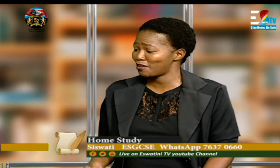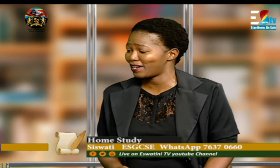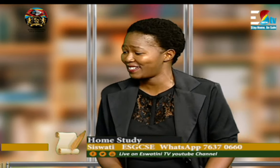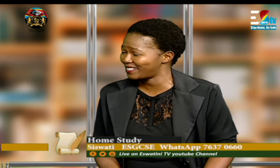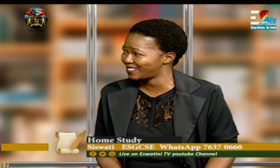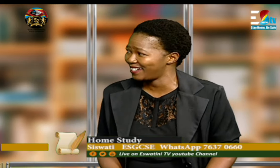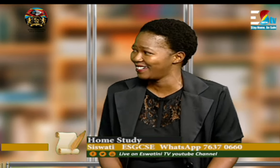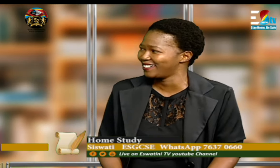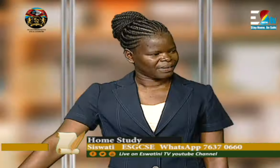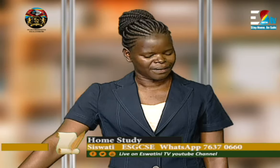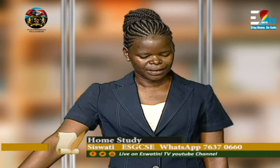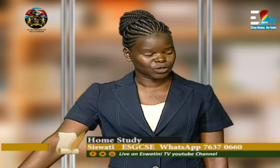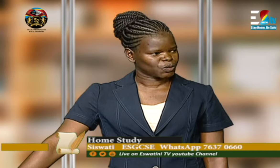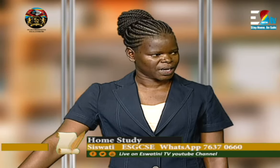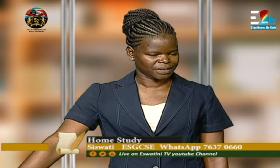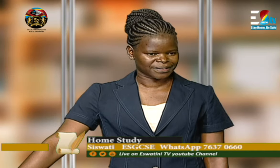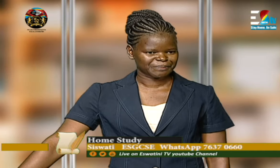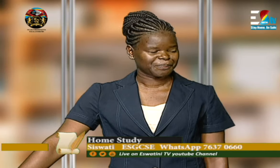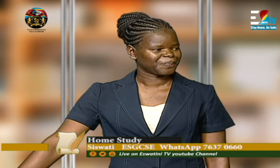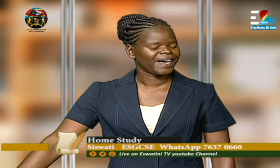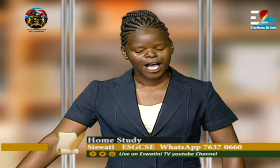sesiyahamba soyavalelisa.